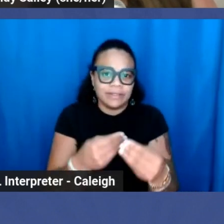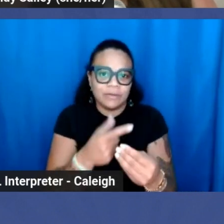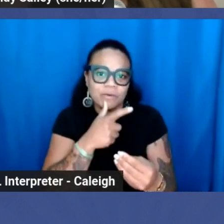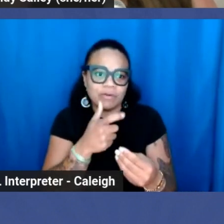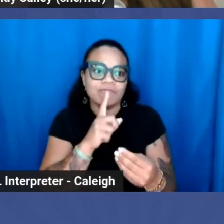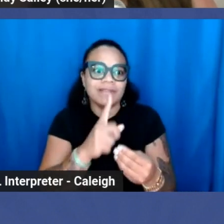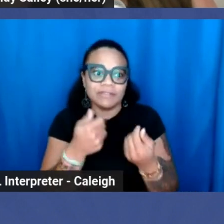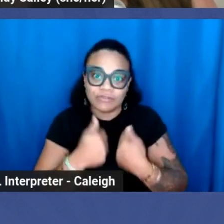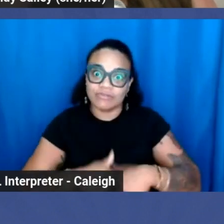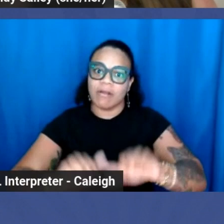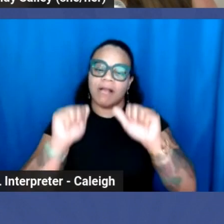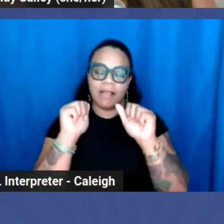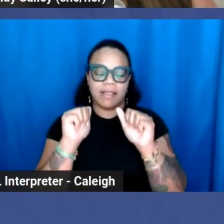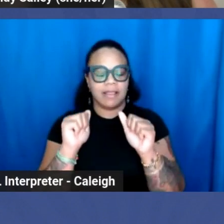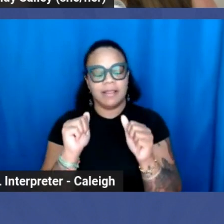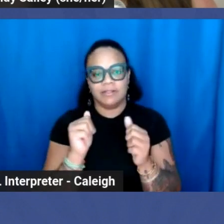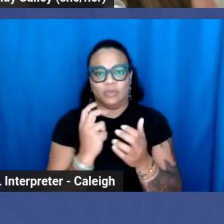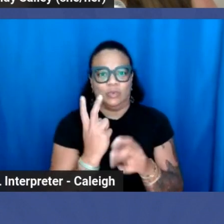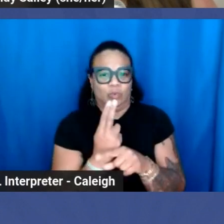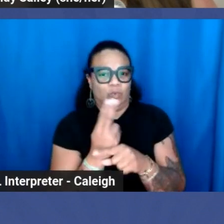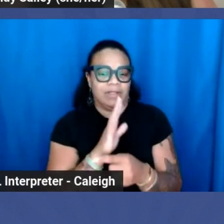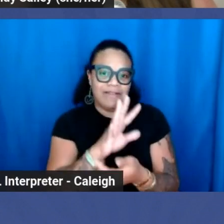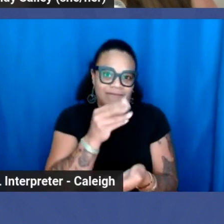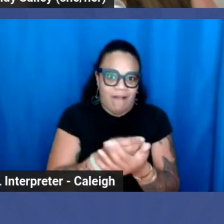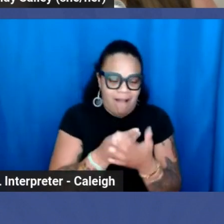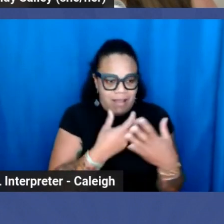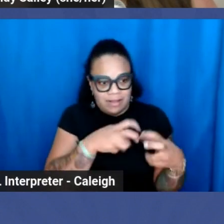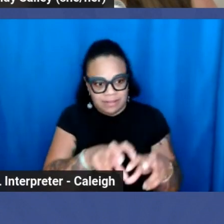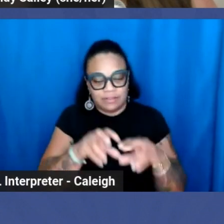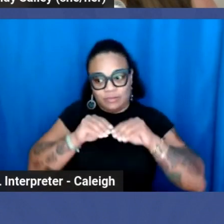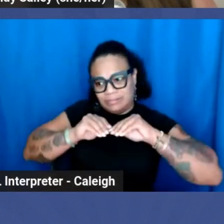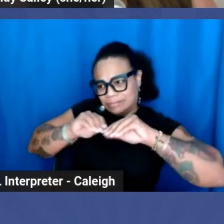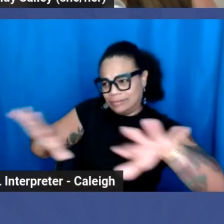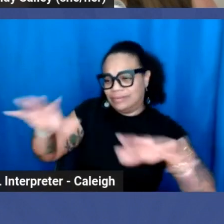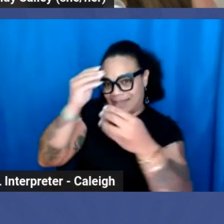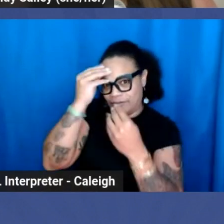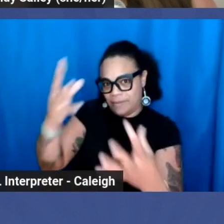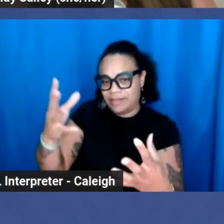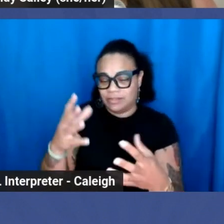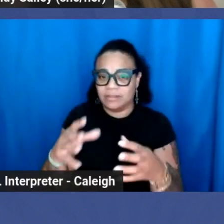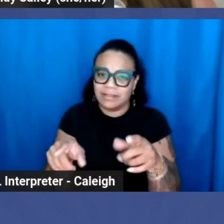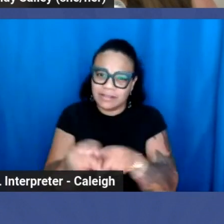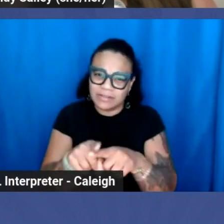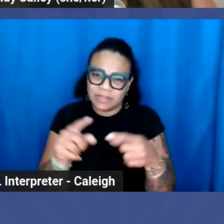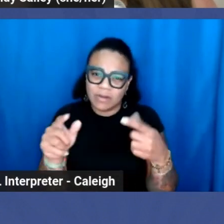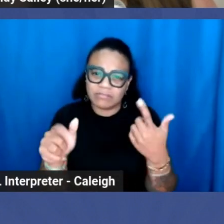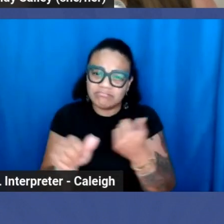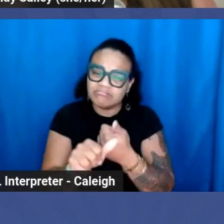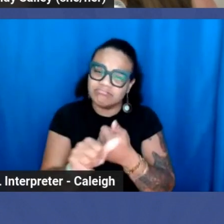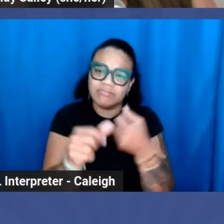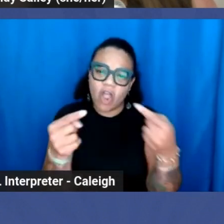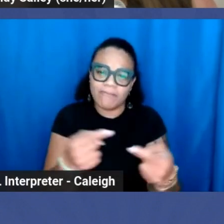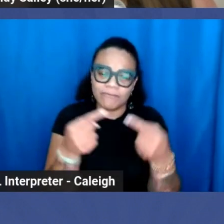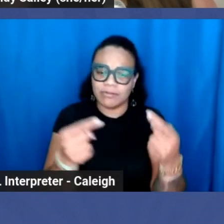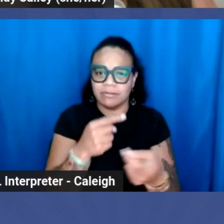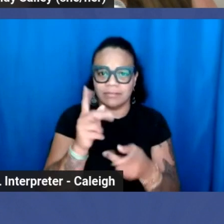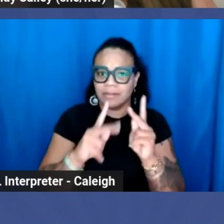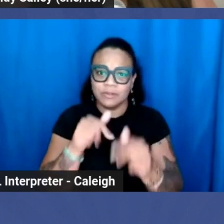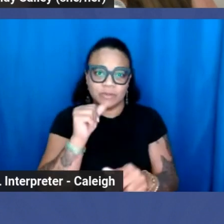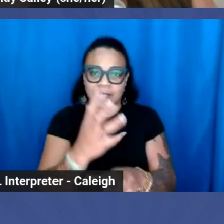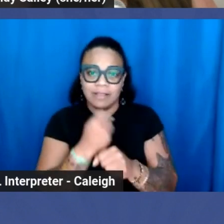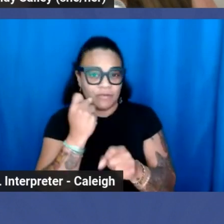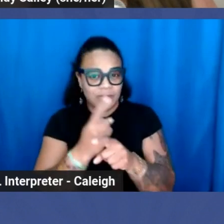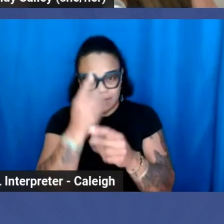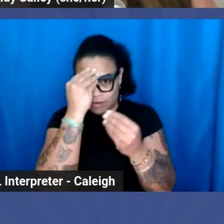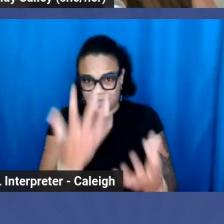really trying with all the funds that they have to try to get the word out. And it's also harmful, right? Because people don't get the right information that they